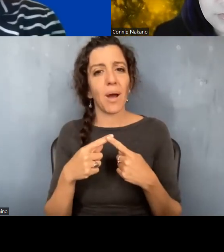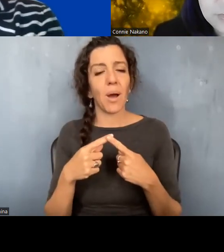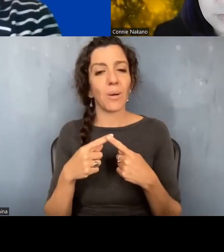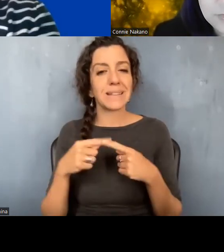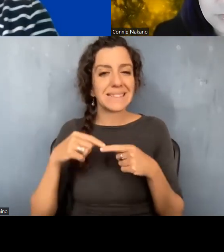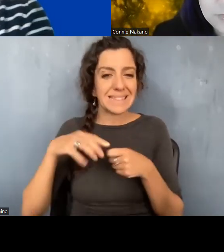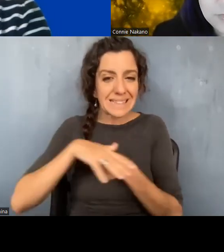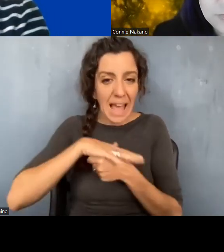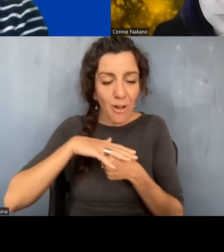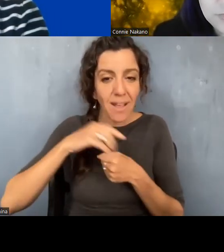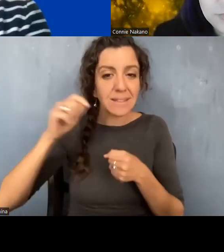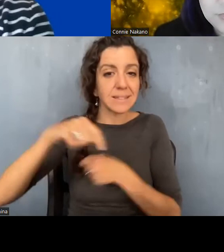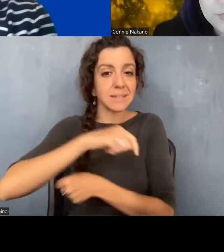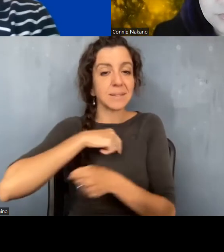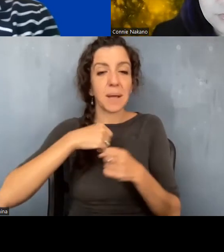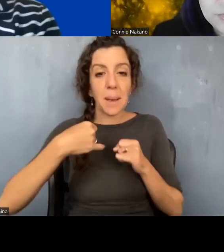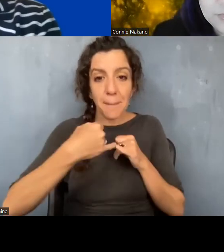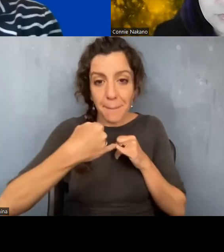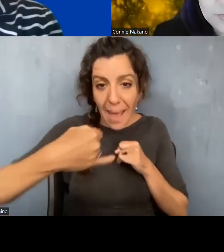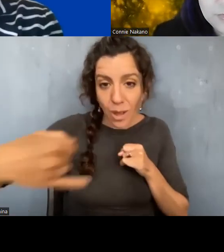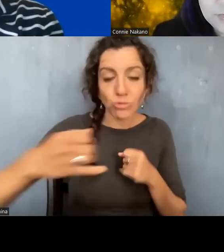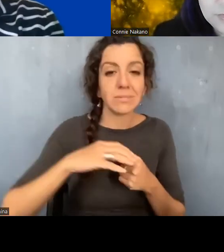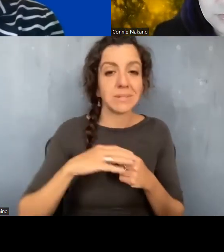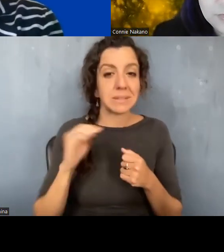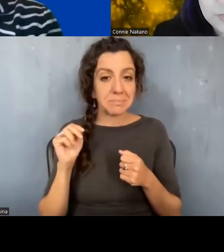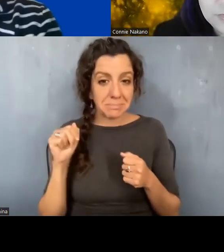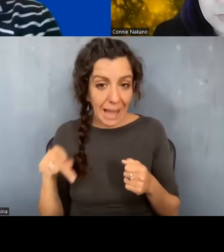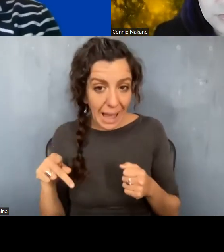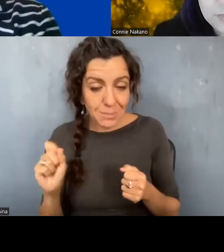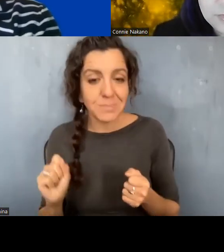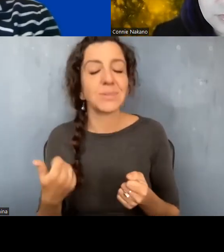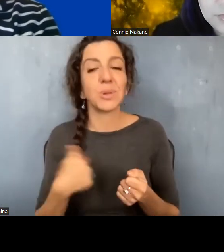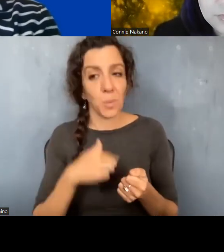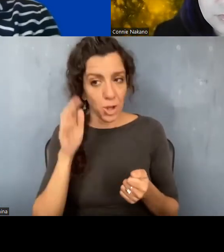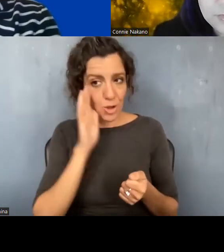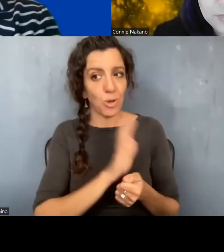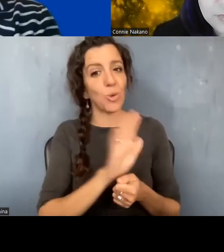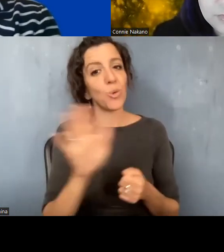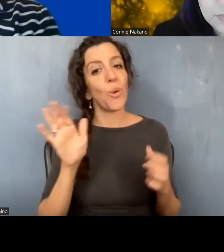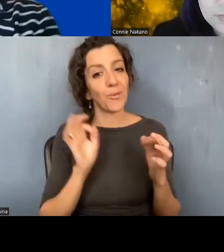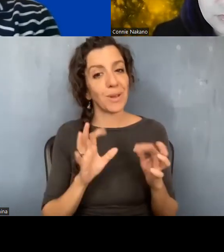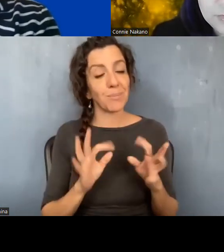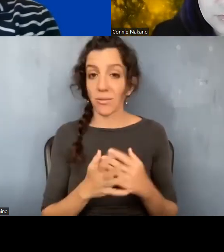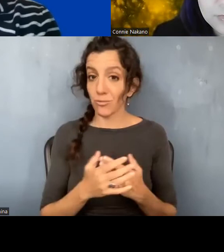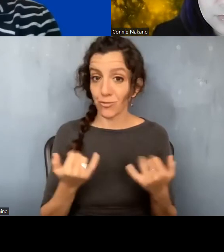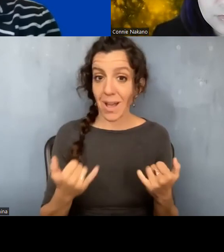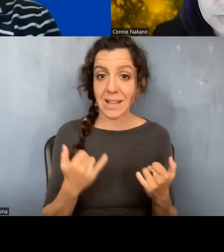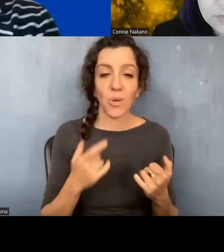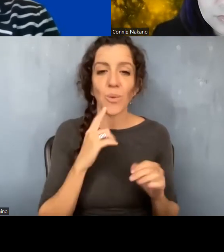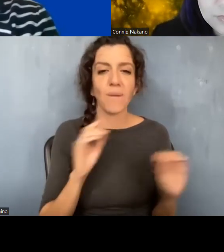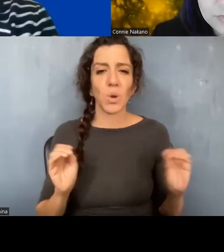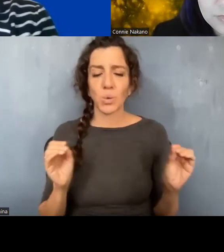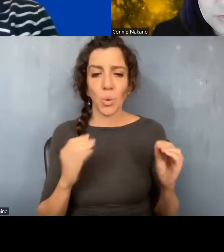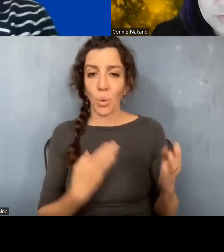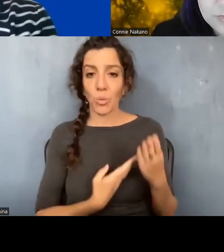geographic boundaries, maps. So we heard that feedback. There currently is not a